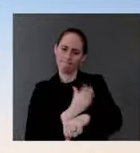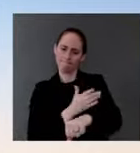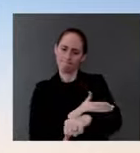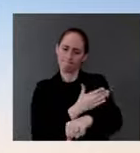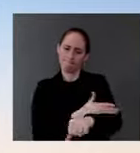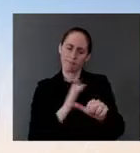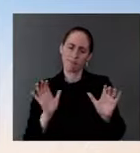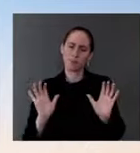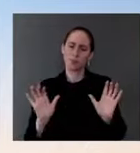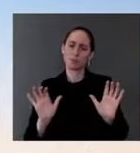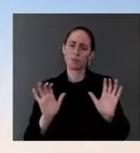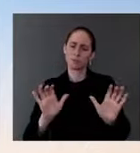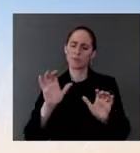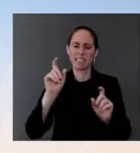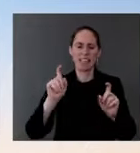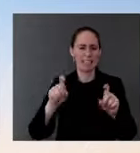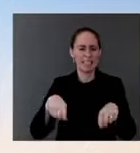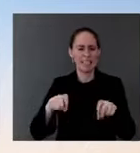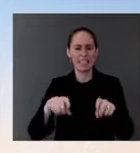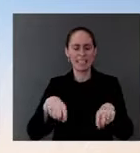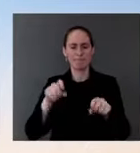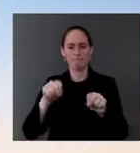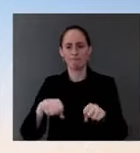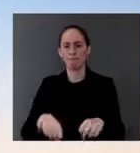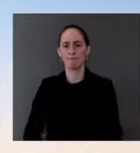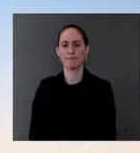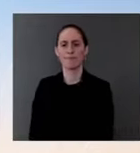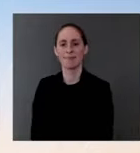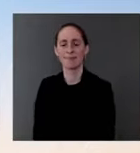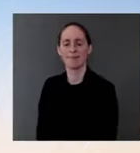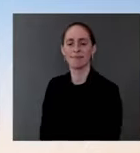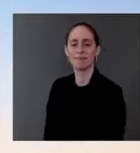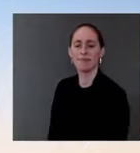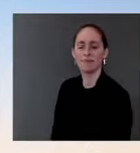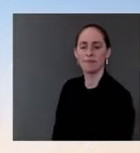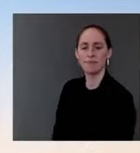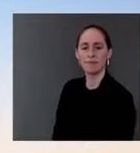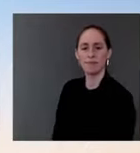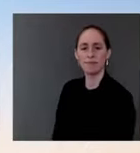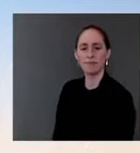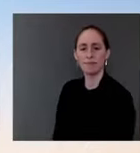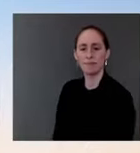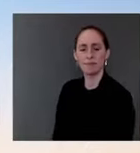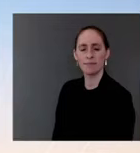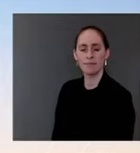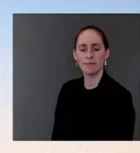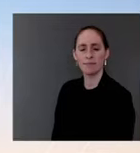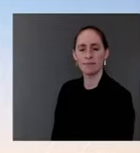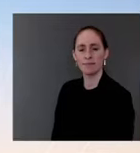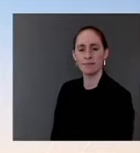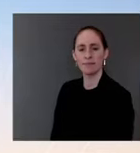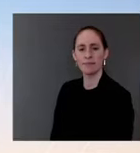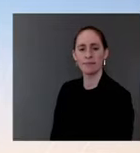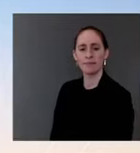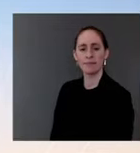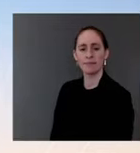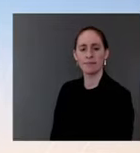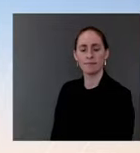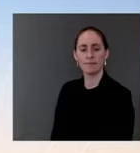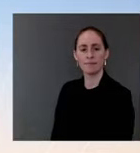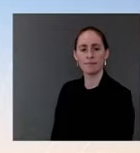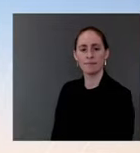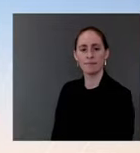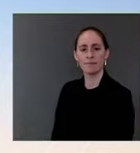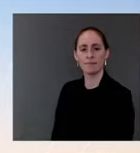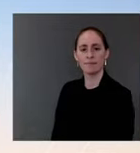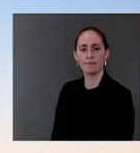policy questions for you. Sure. One is on Afghanistan. Yesterday, as was mentioned earlier, the head of Central Command did an interview, and